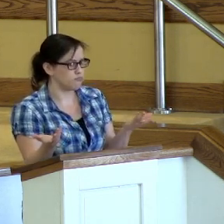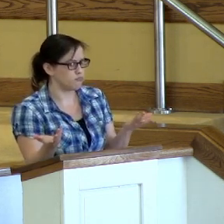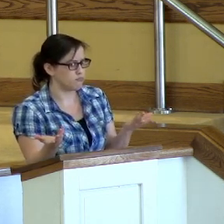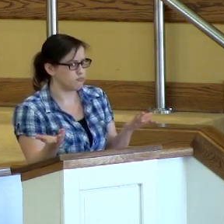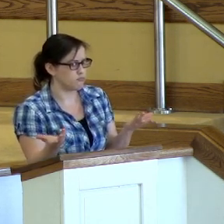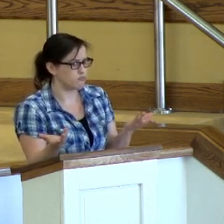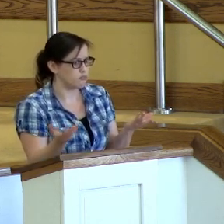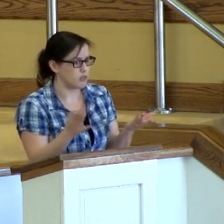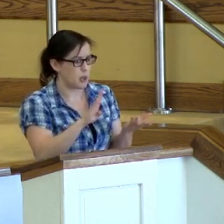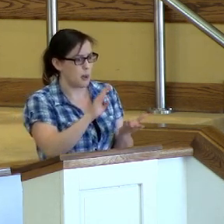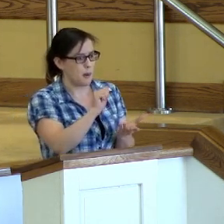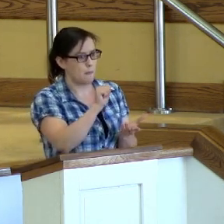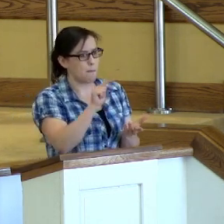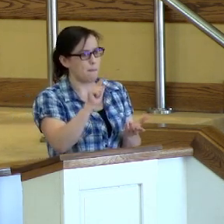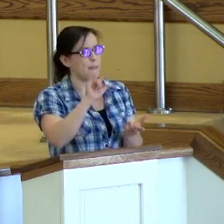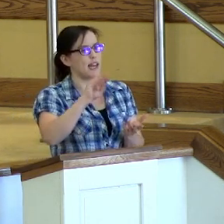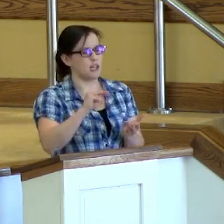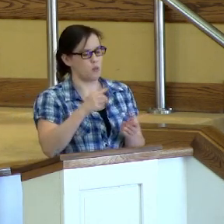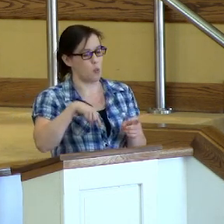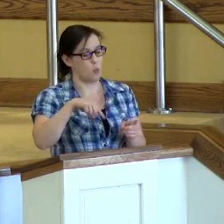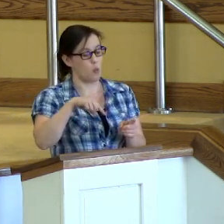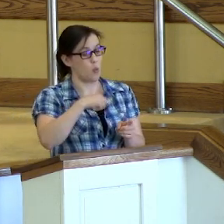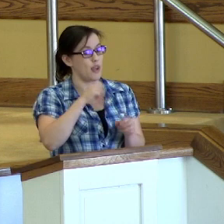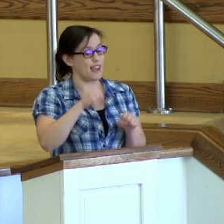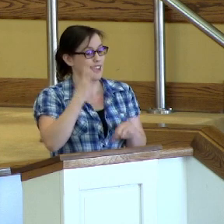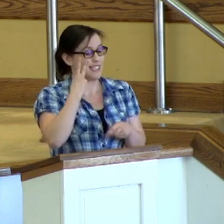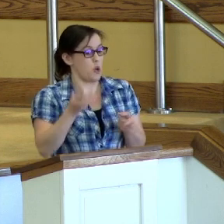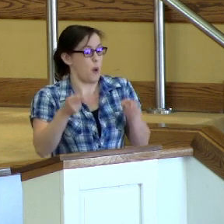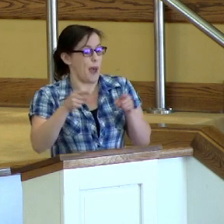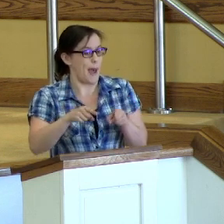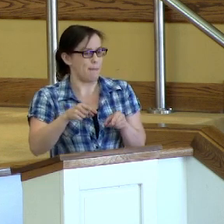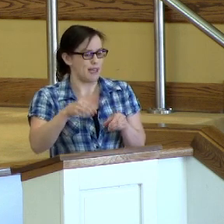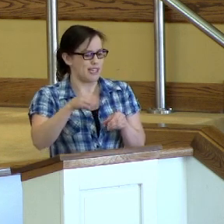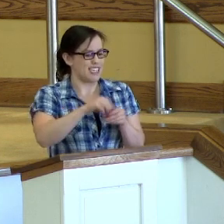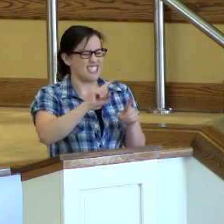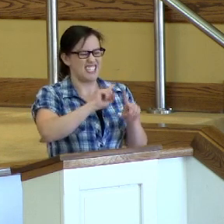Joshua. Let's go to Joshua. Let's go back a couple of pages.